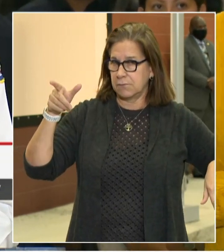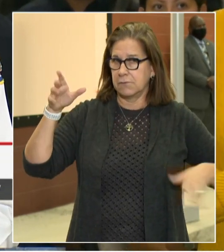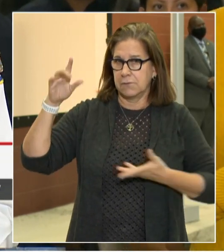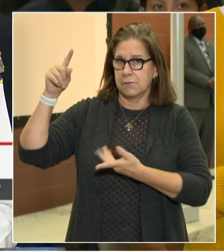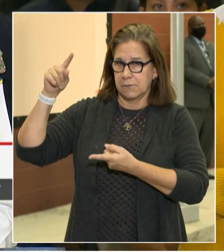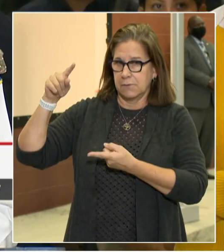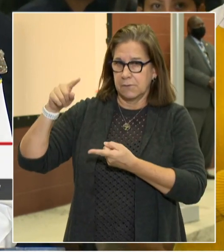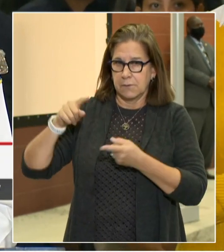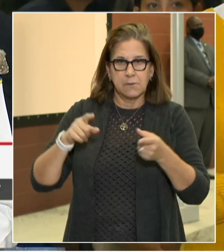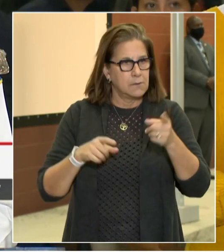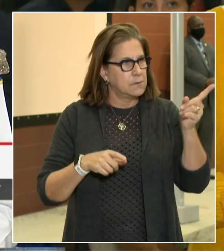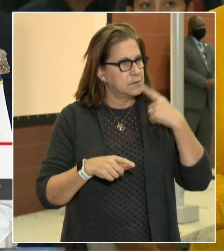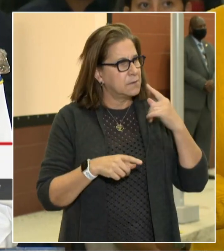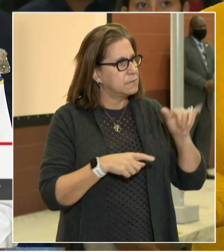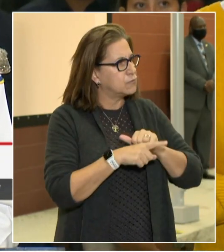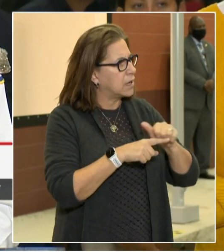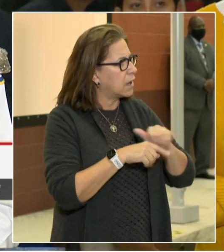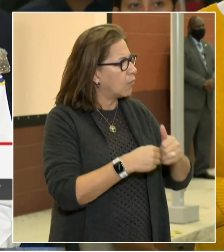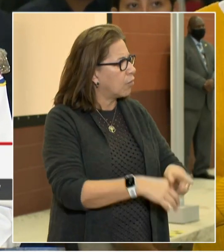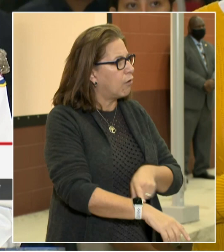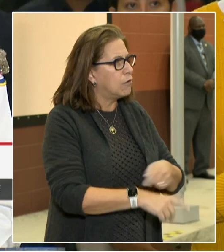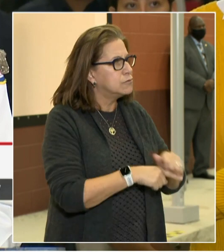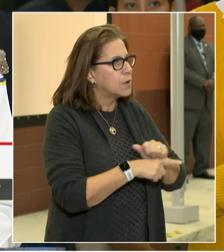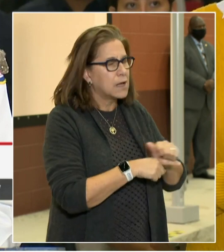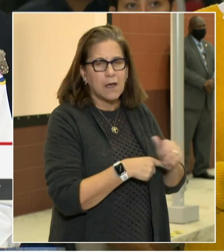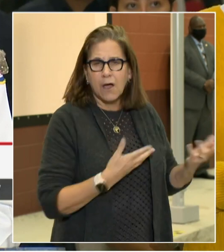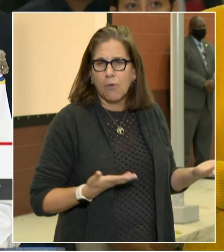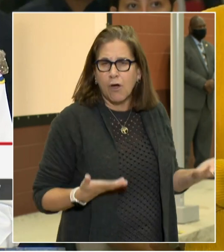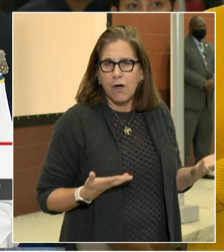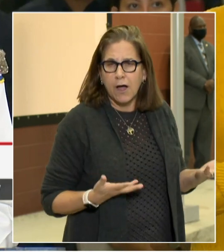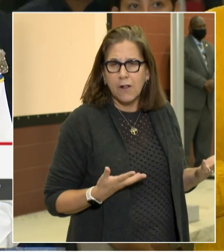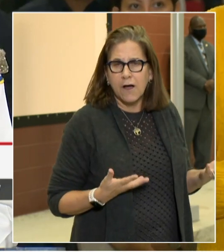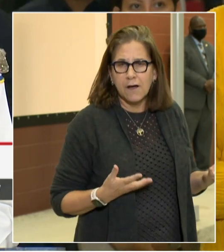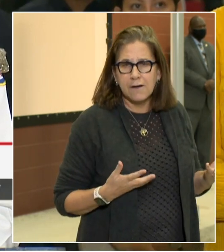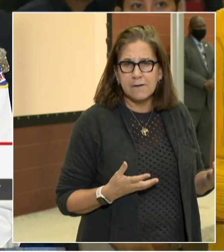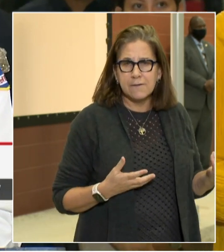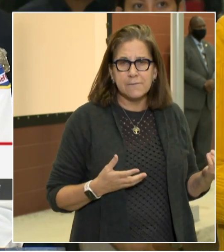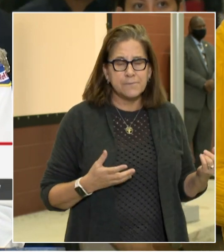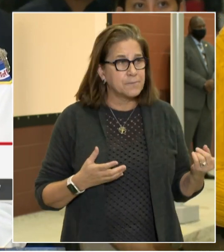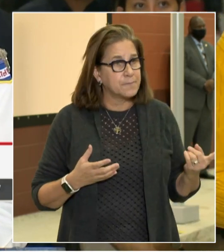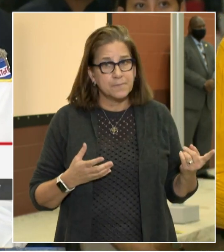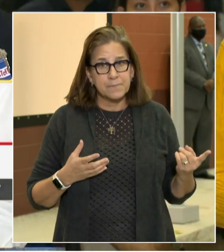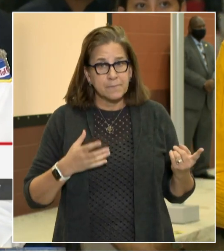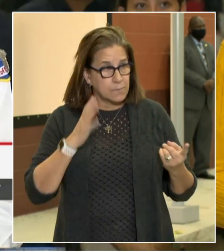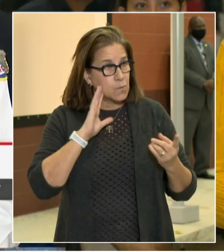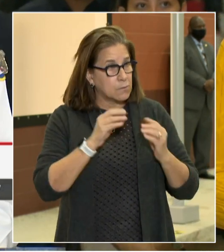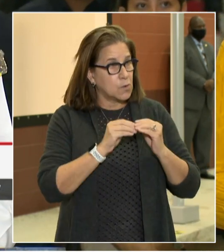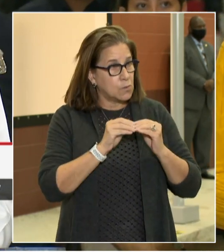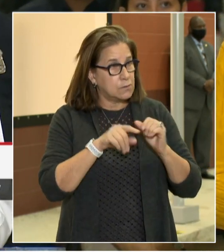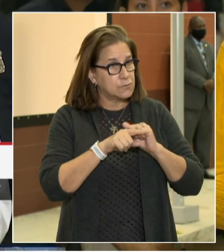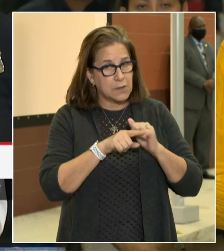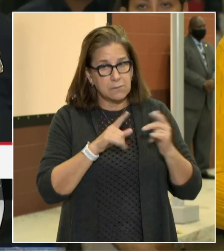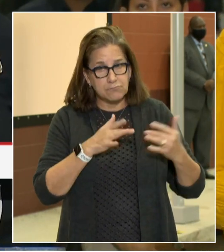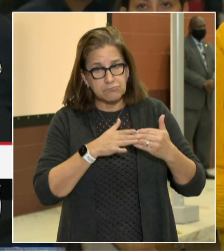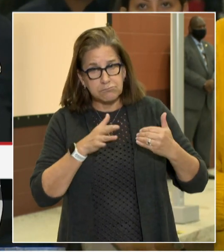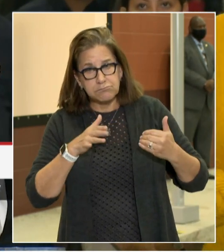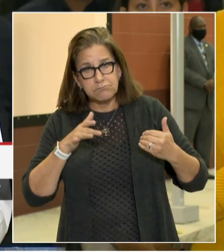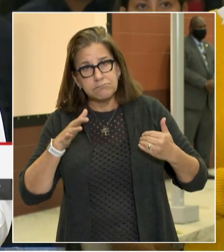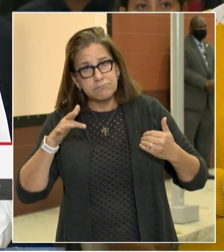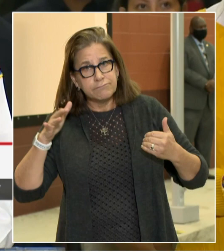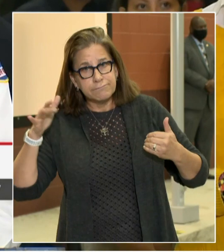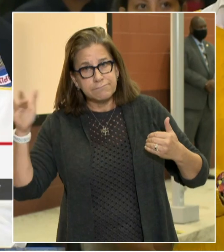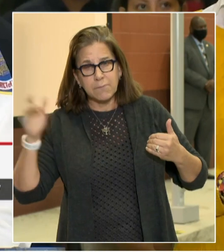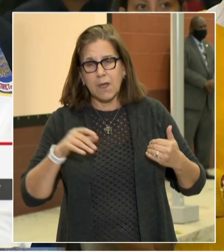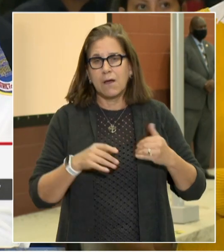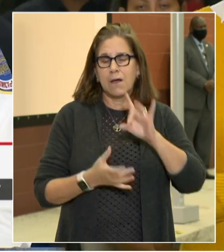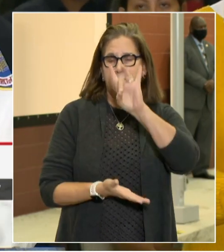are your officers going to be retrained, and how long a time span is it before they're retrained? So it's 8 hours training,